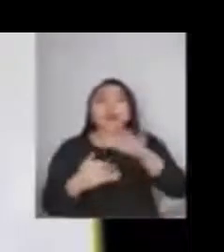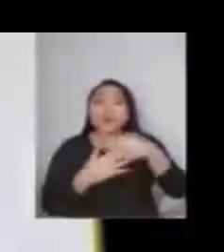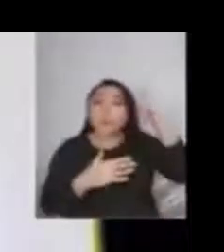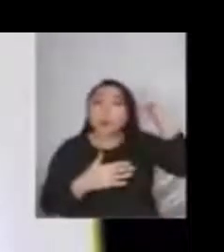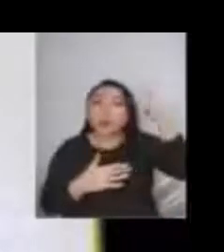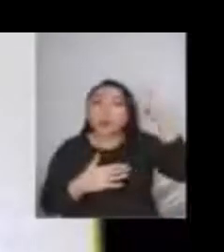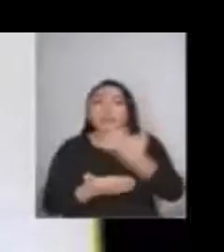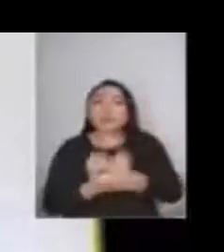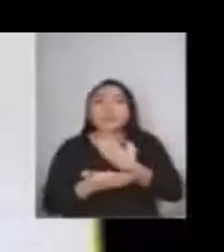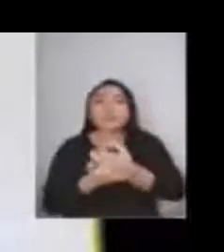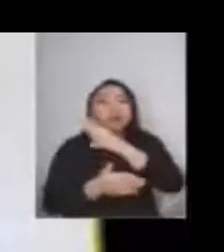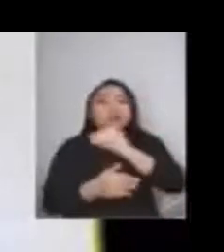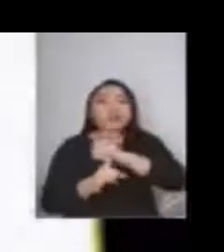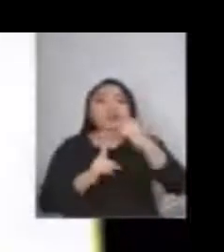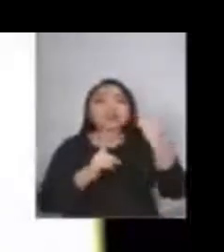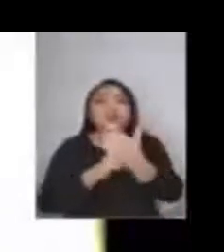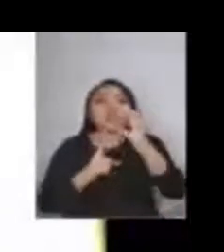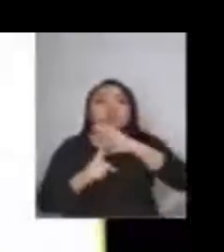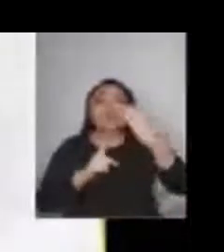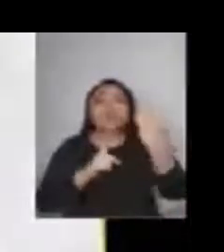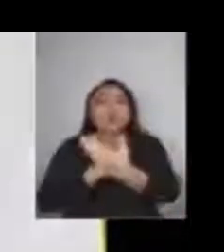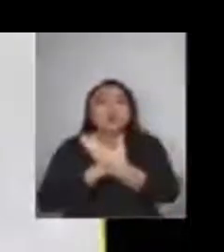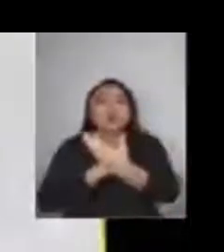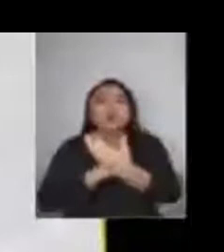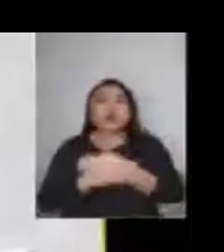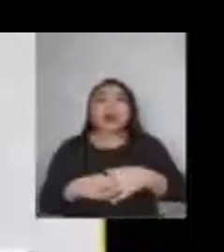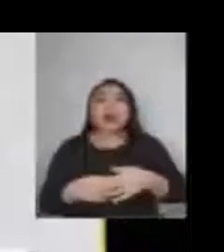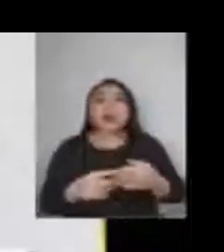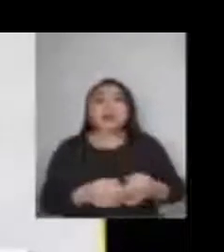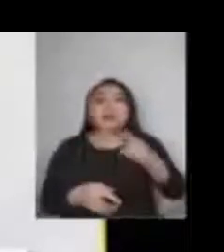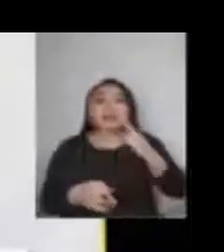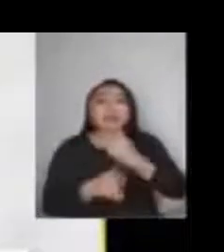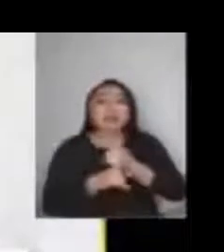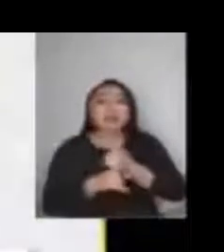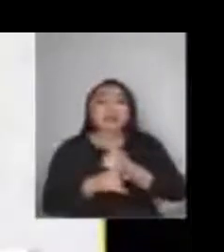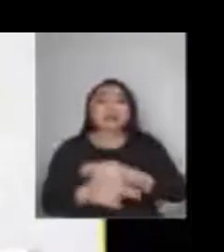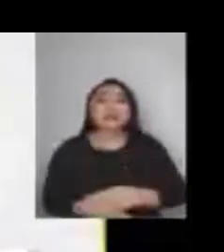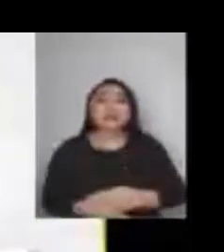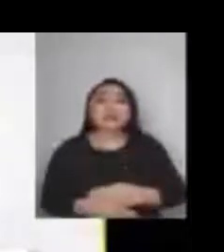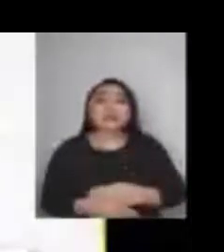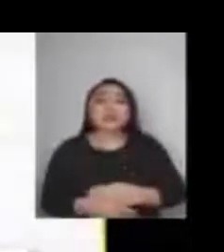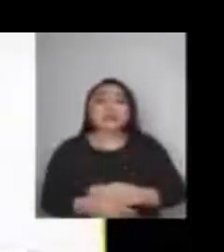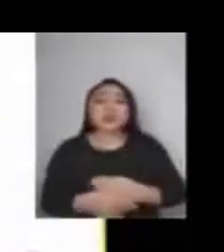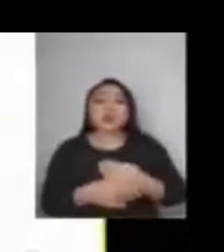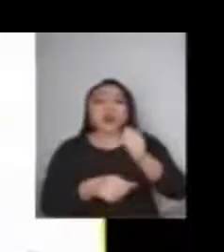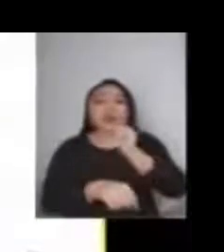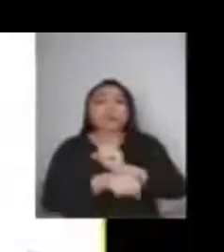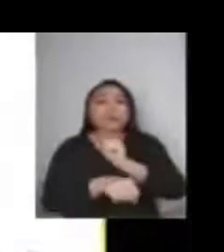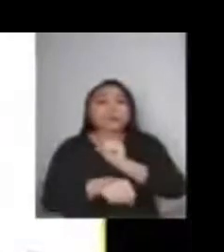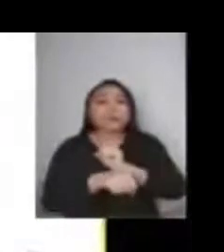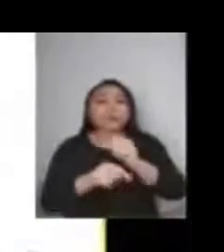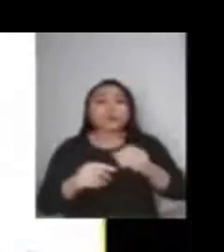2010, after a series of consultations with the Commission on Human Rights and other government and non-government